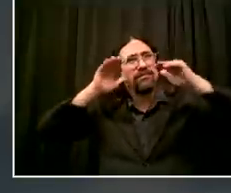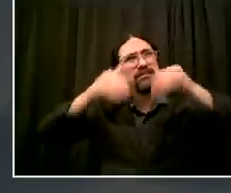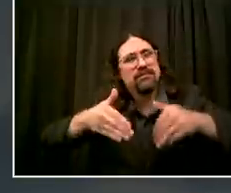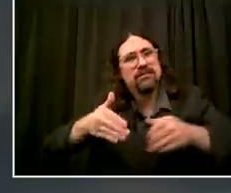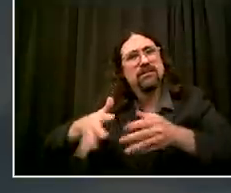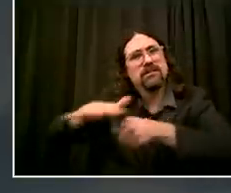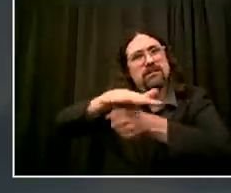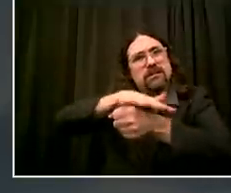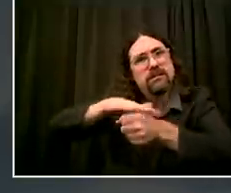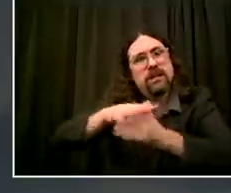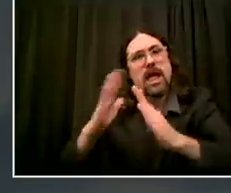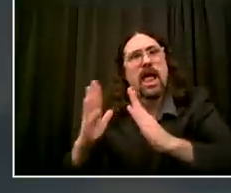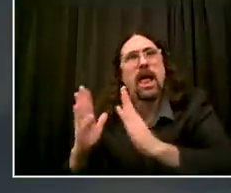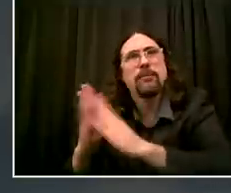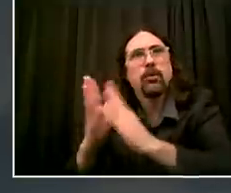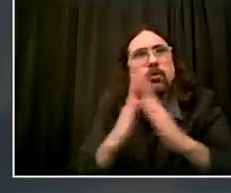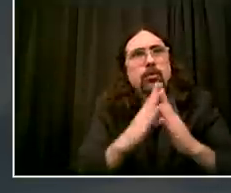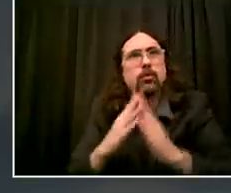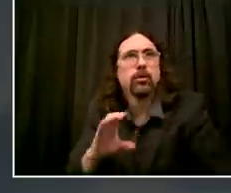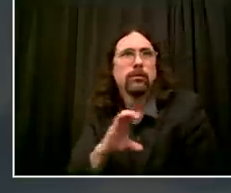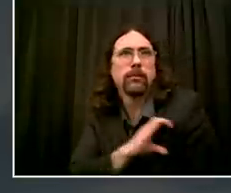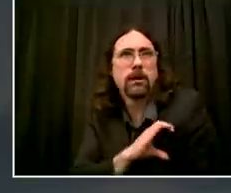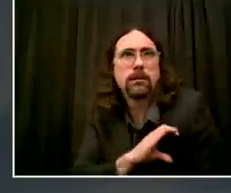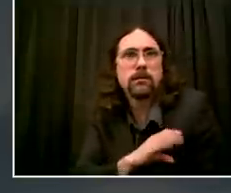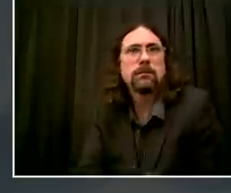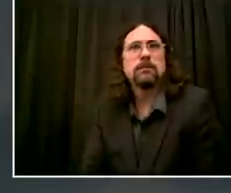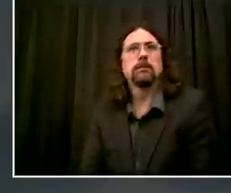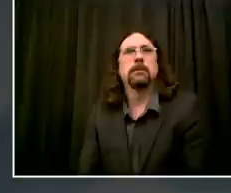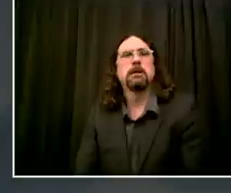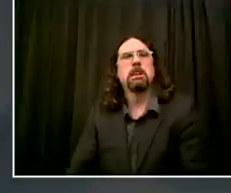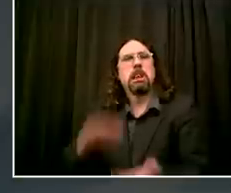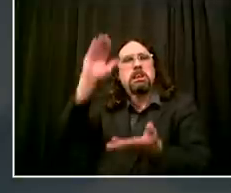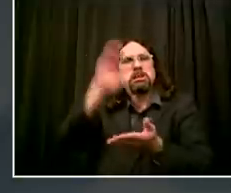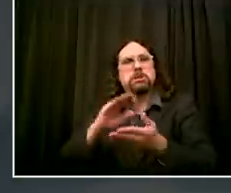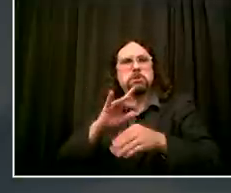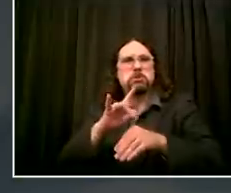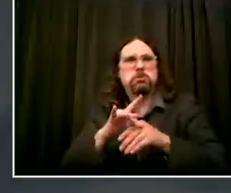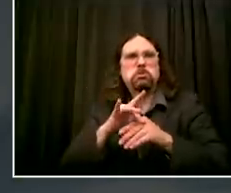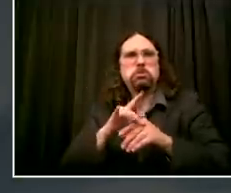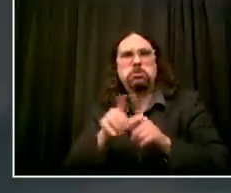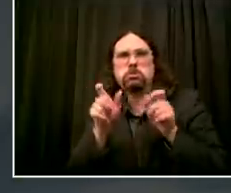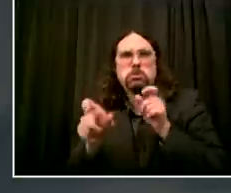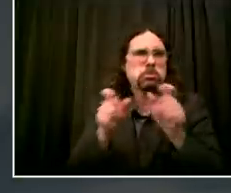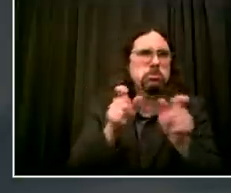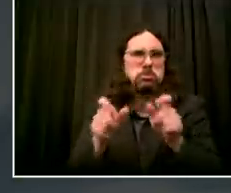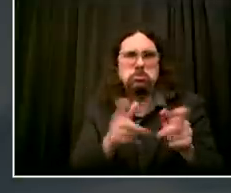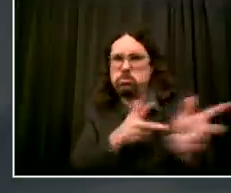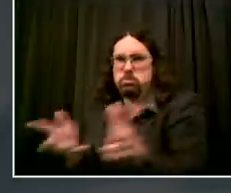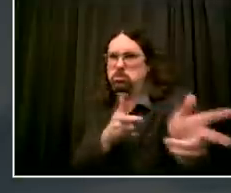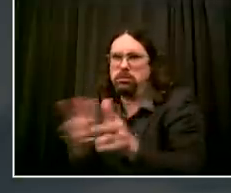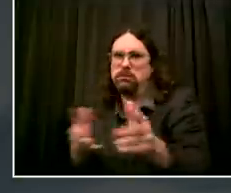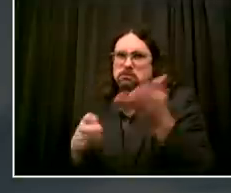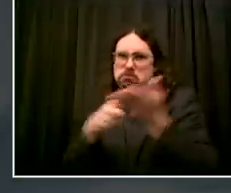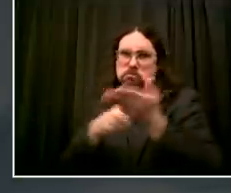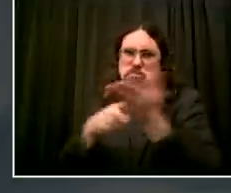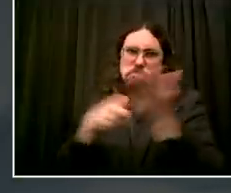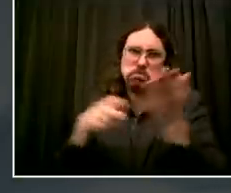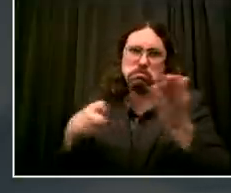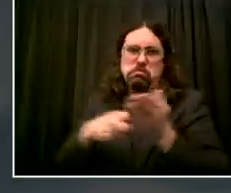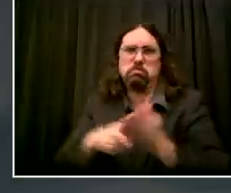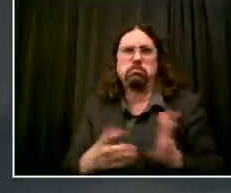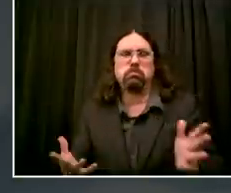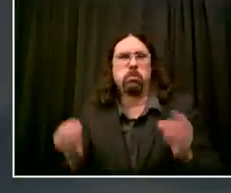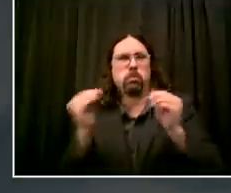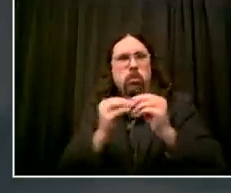often not portrayed. It's put us, go back 6 months, a year, it's put us at a unique opportunity in time, I